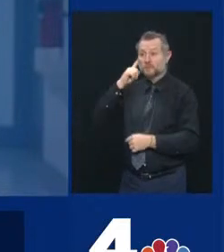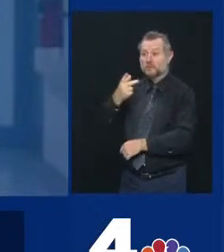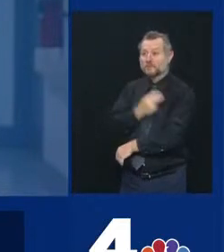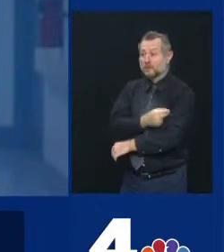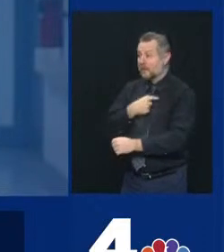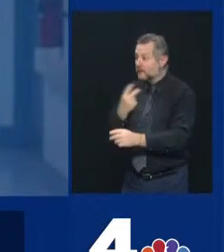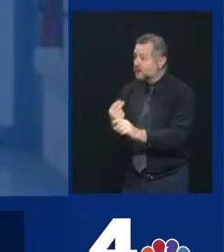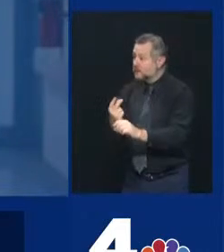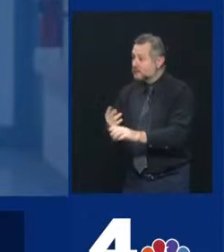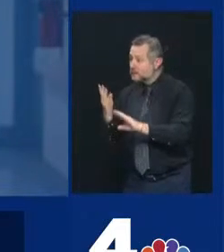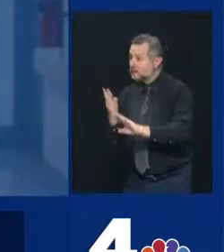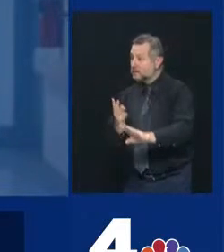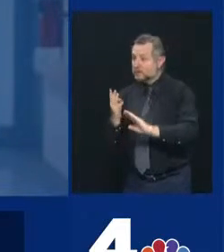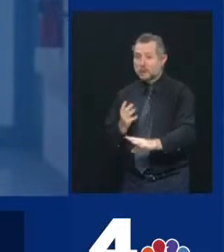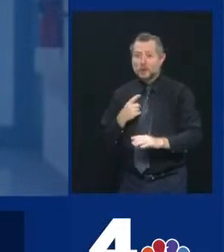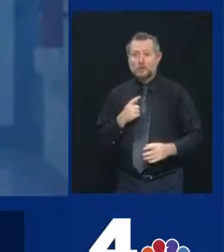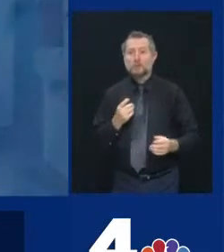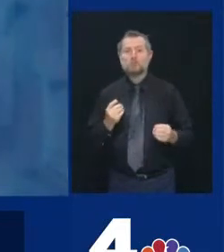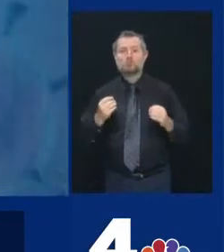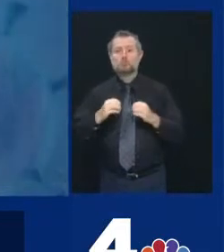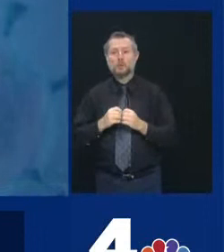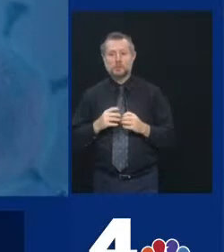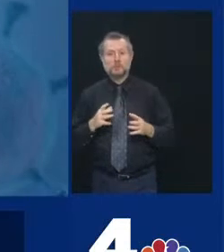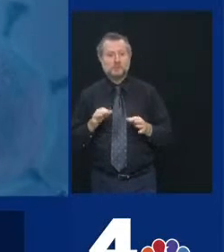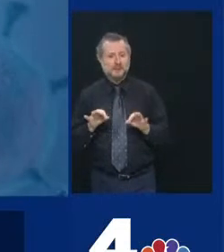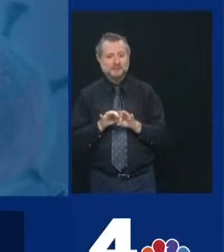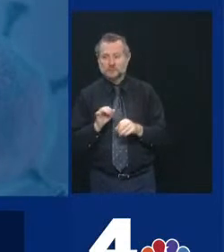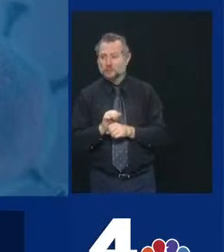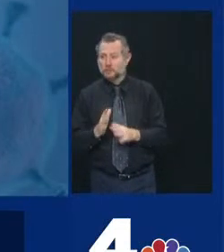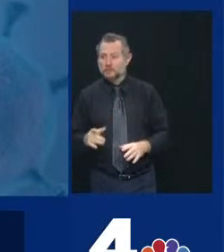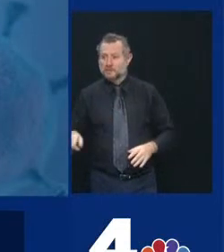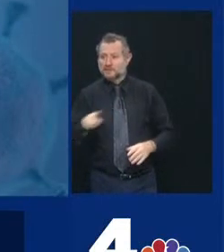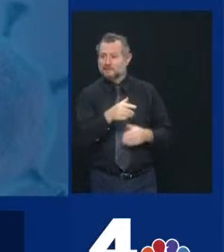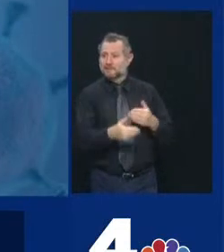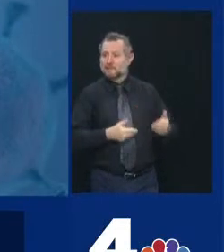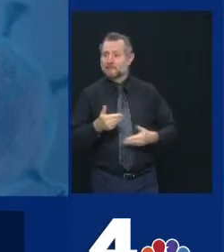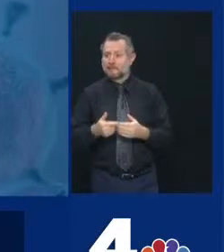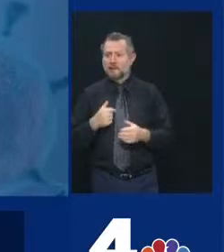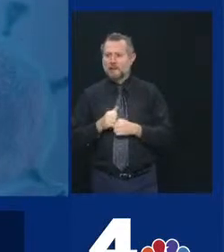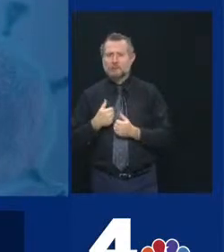frankly requires more essential workers, not less.